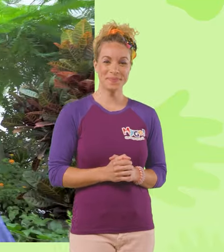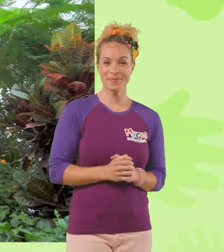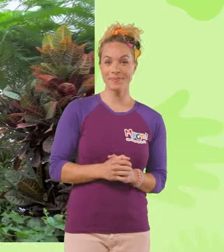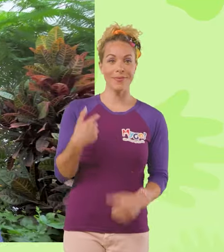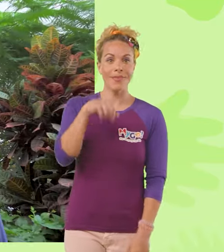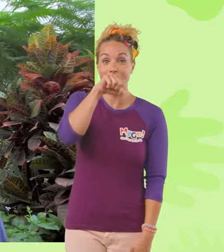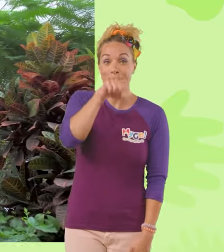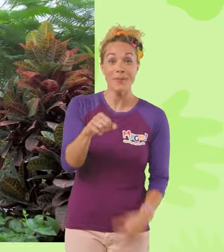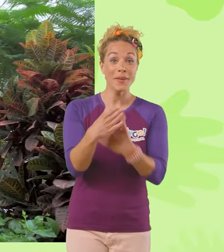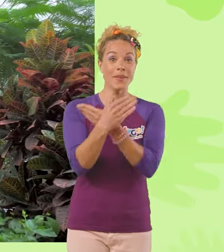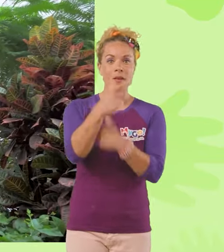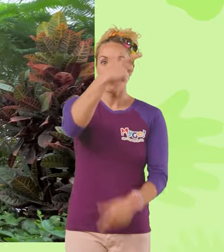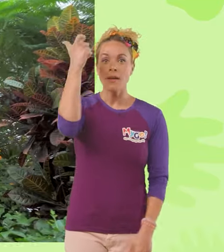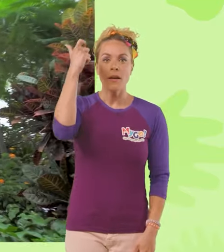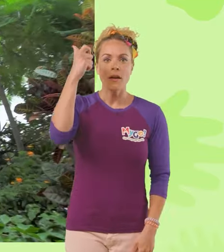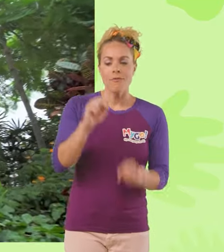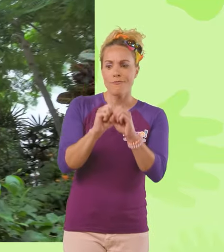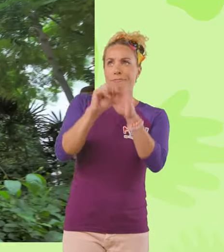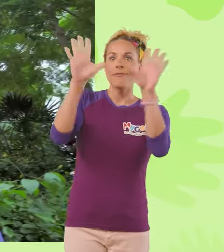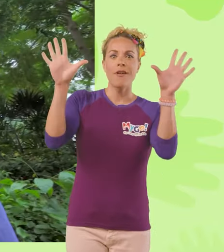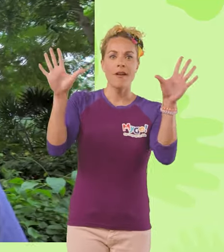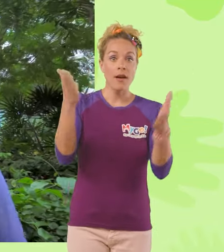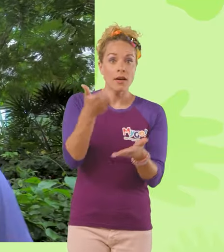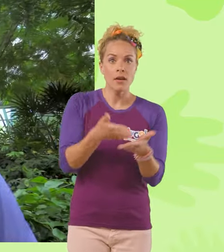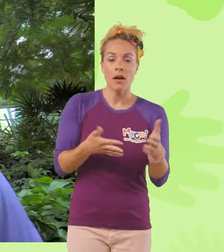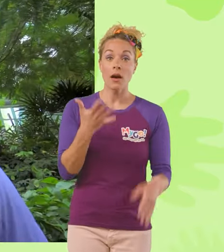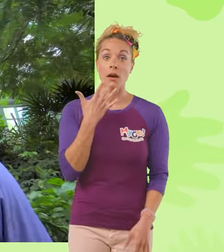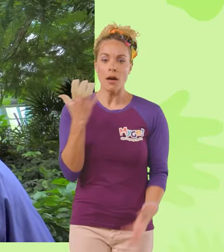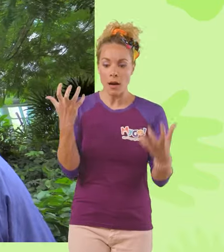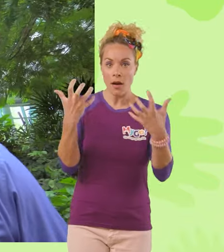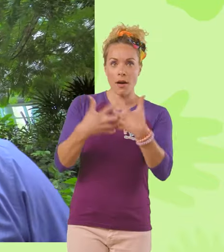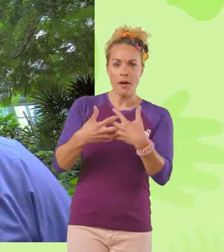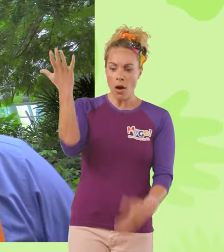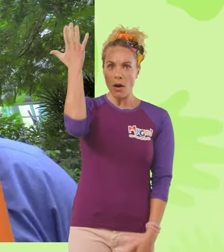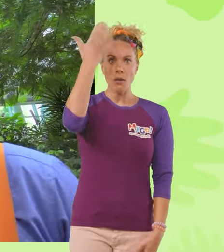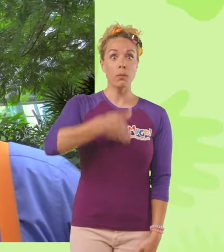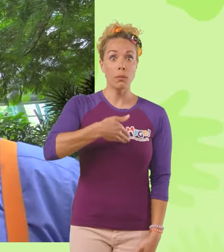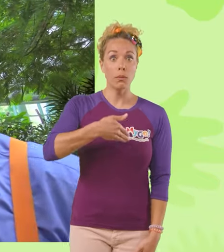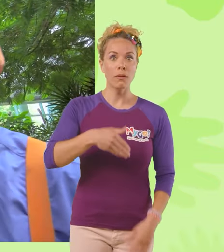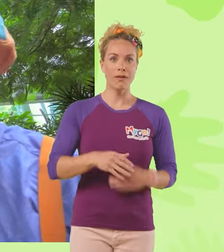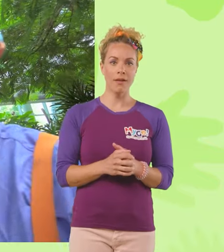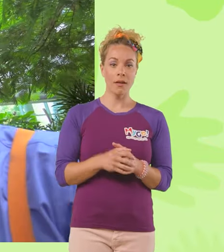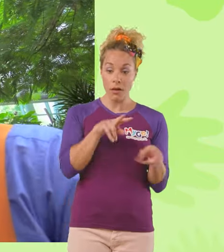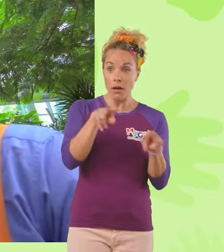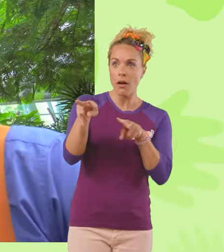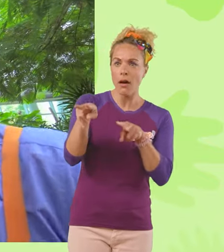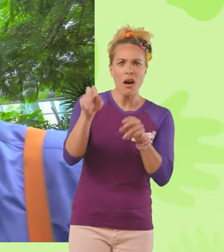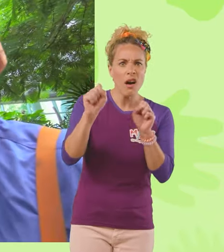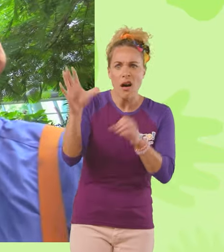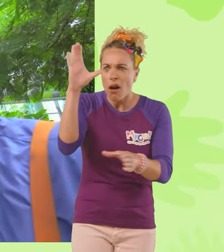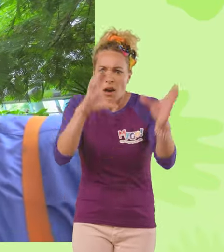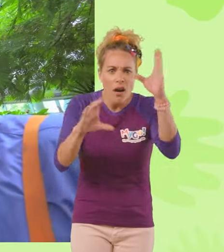I love butterflies because they're so bright and some are camouflaged though. Look, can you